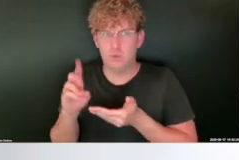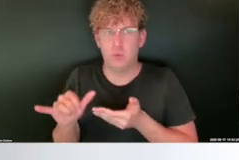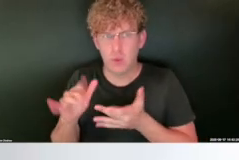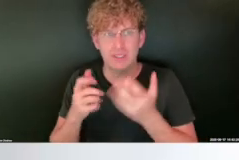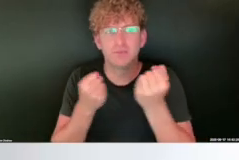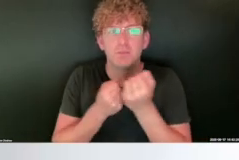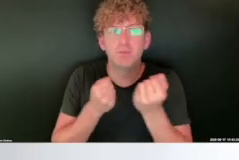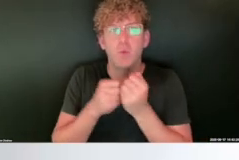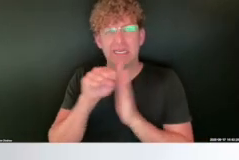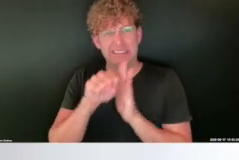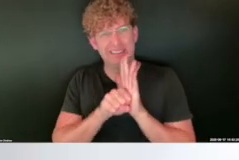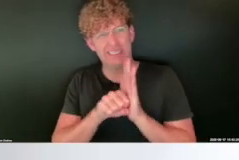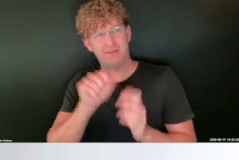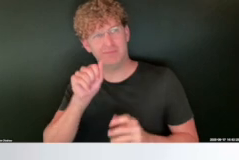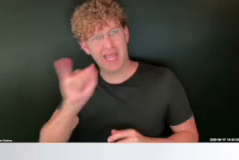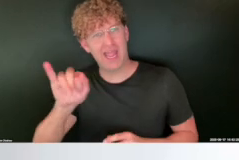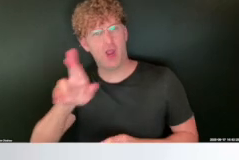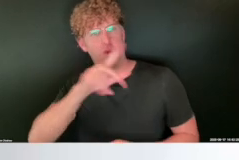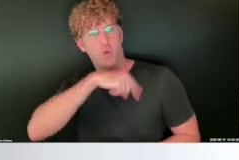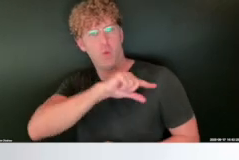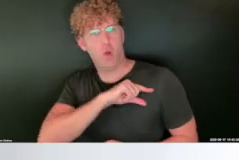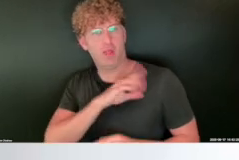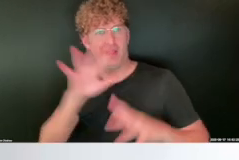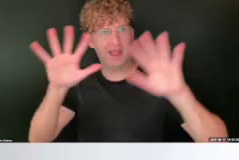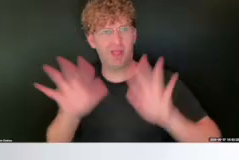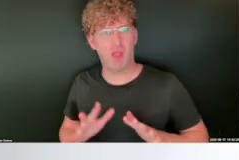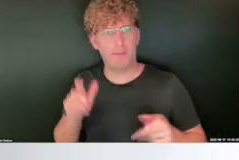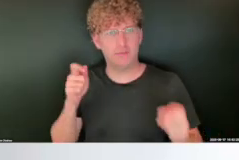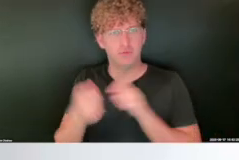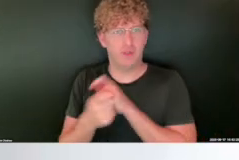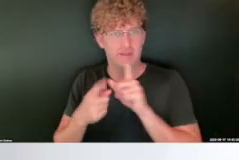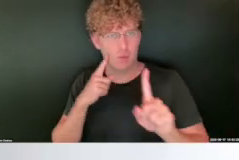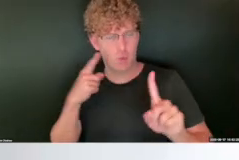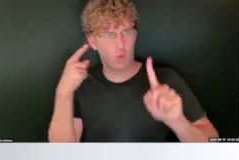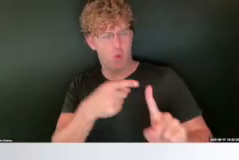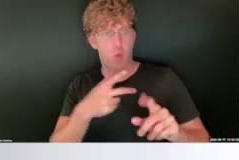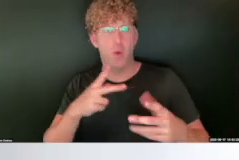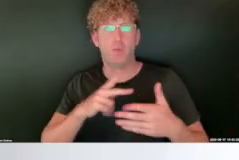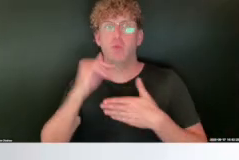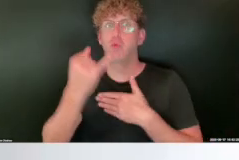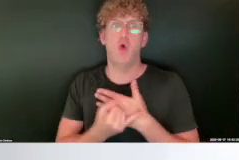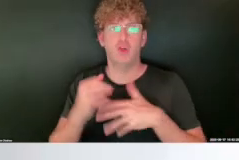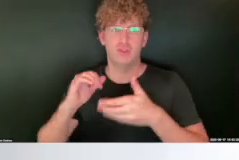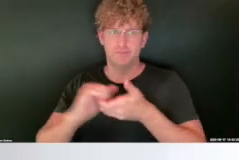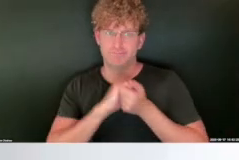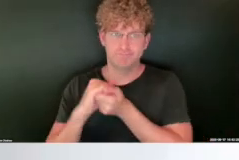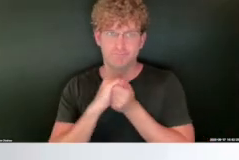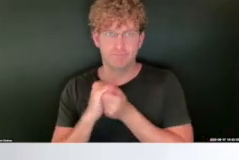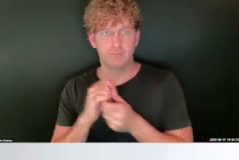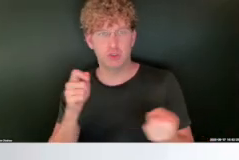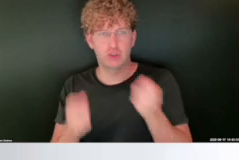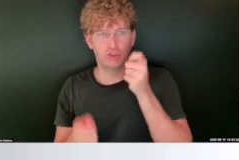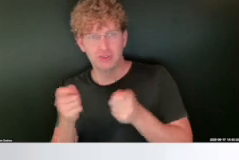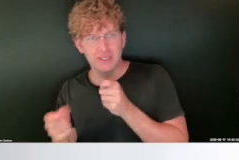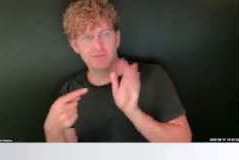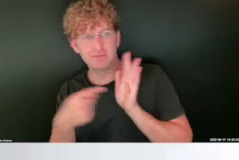projects work together. Shift, demonstration, and pilot projects advance technology and prepare early markets. Voucher